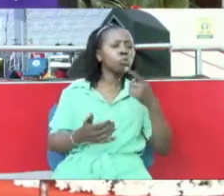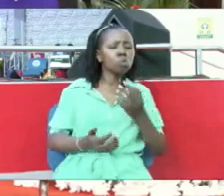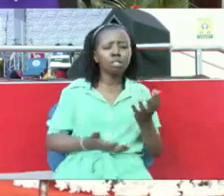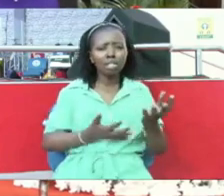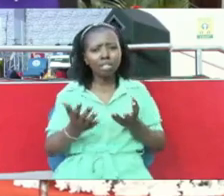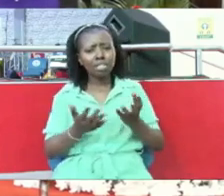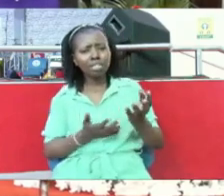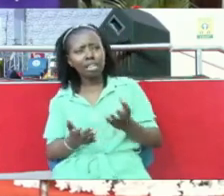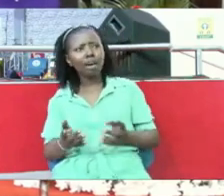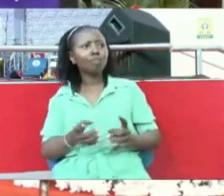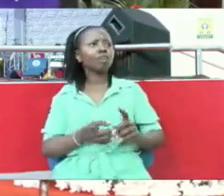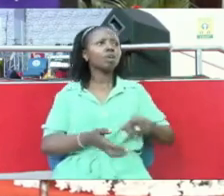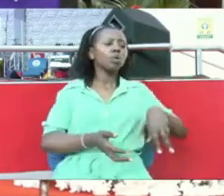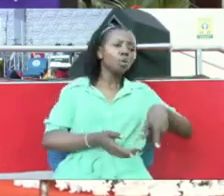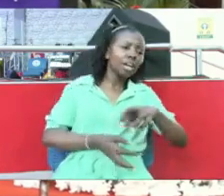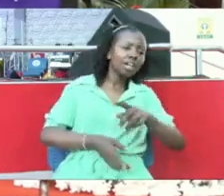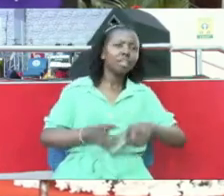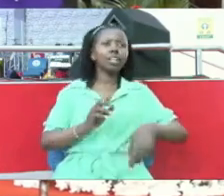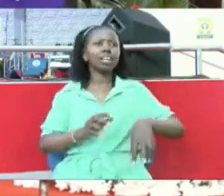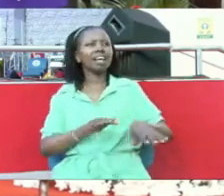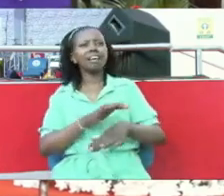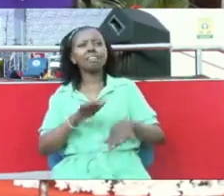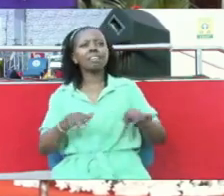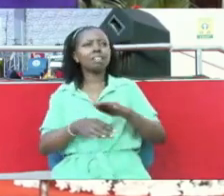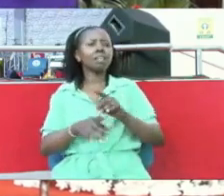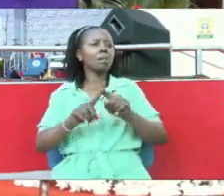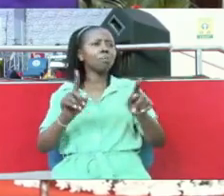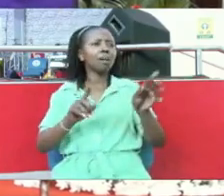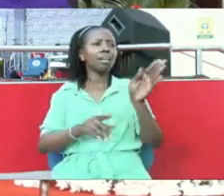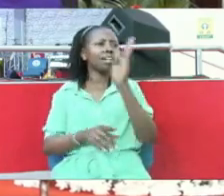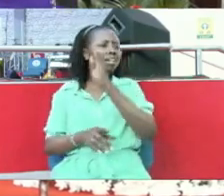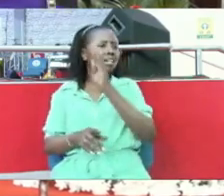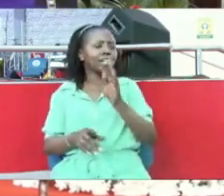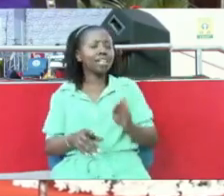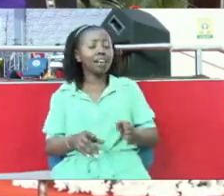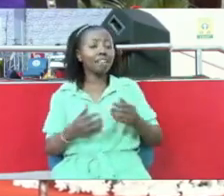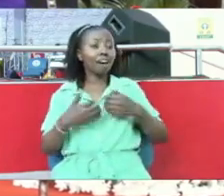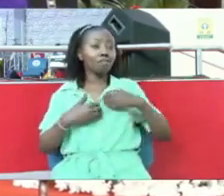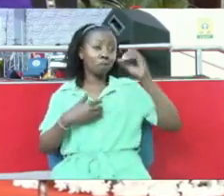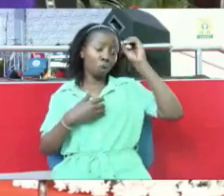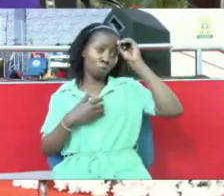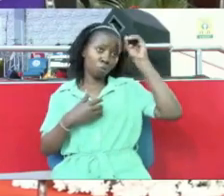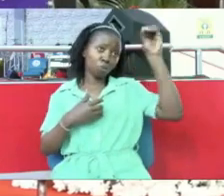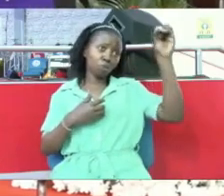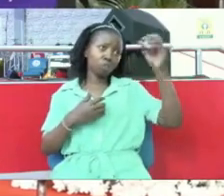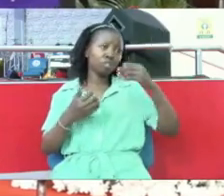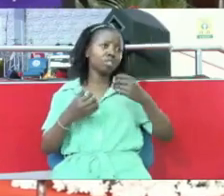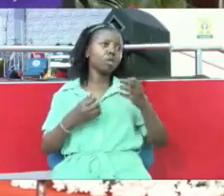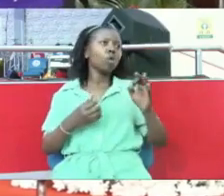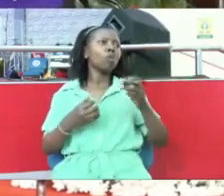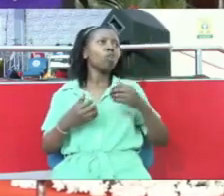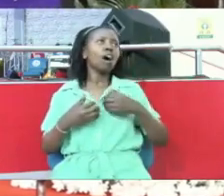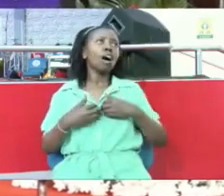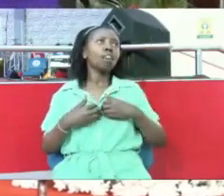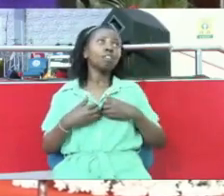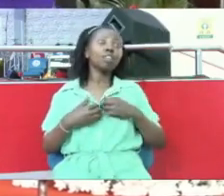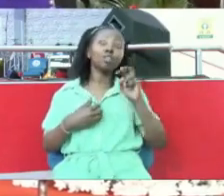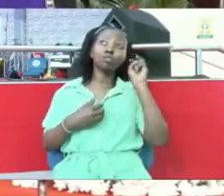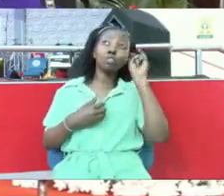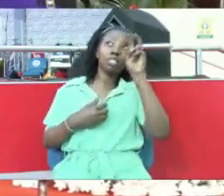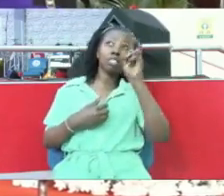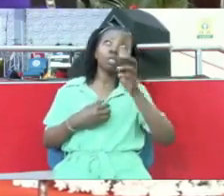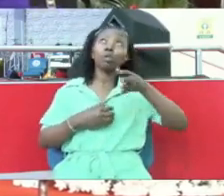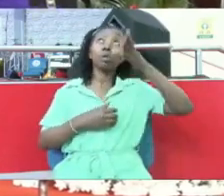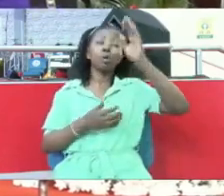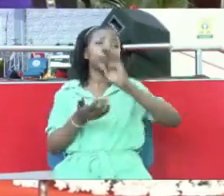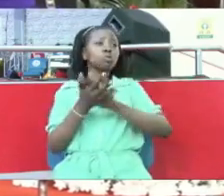back and left and center and everything, but we've never had an opportunity of having a glimpse of the Lord's glory. Kuna wale